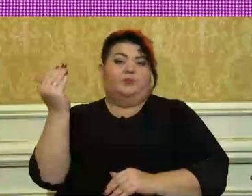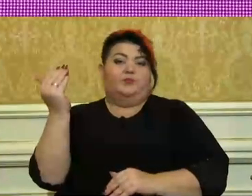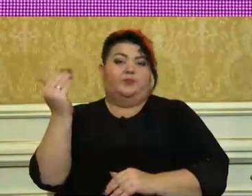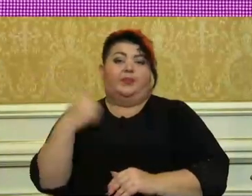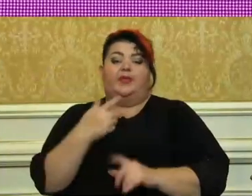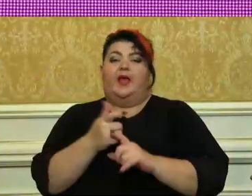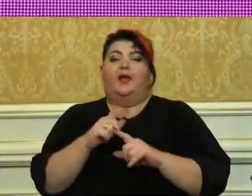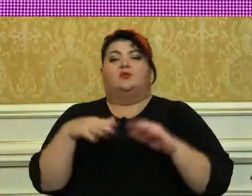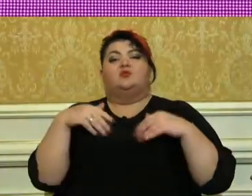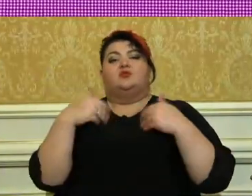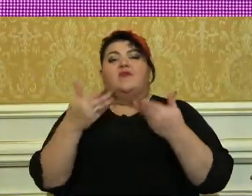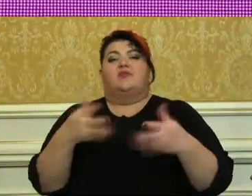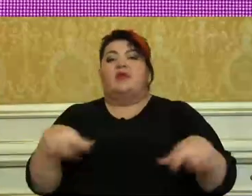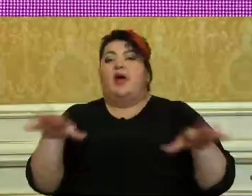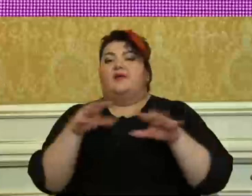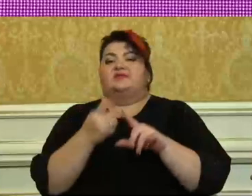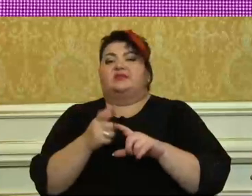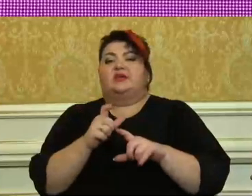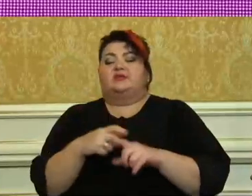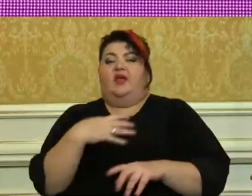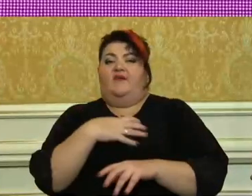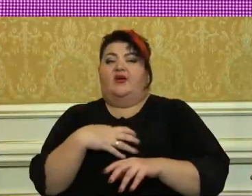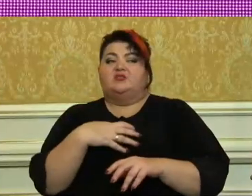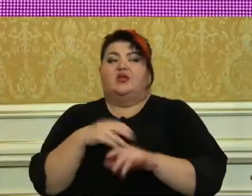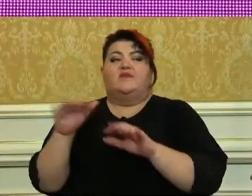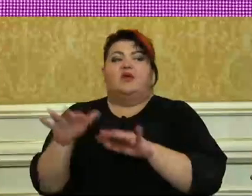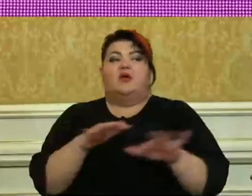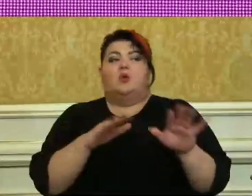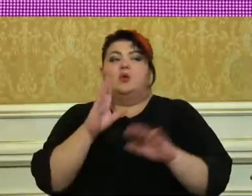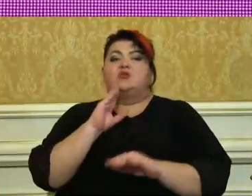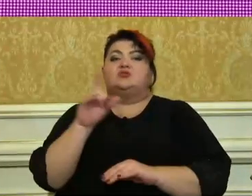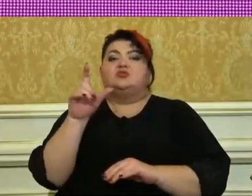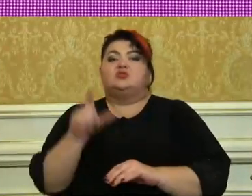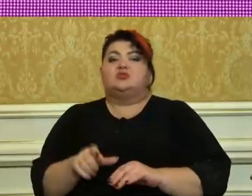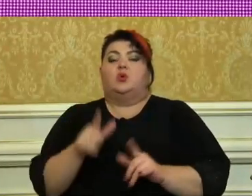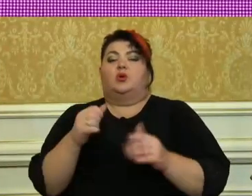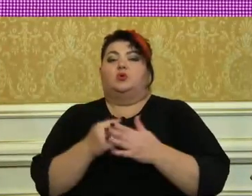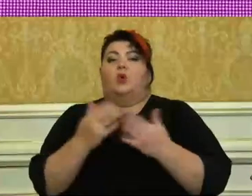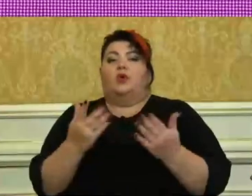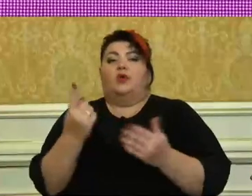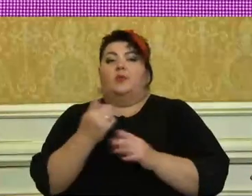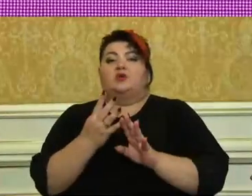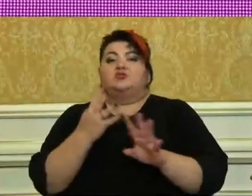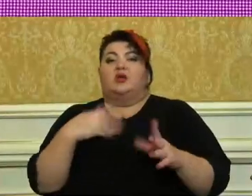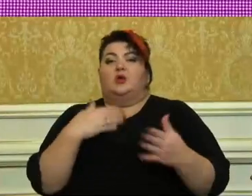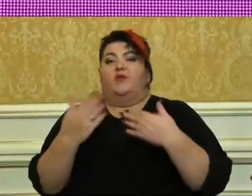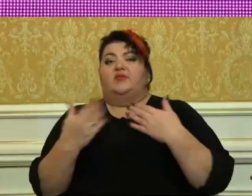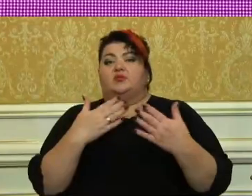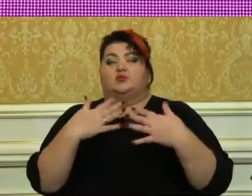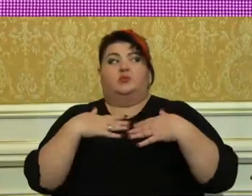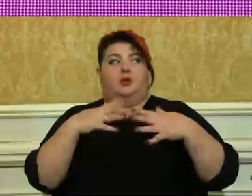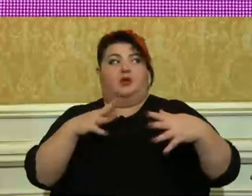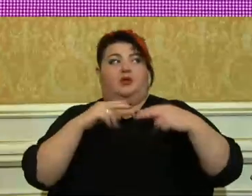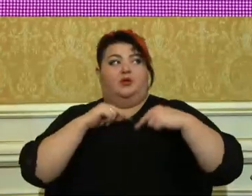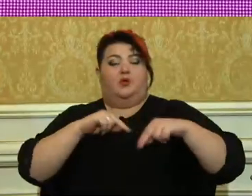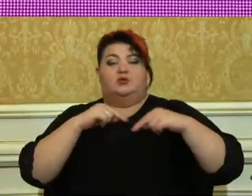And I welcome very much all of these opportunities for women who are peacemakers. And